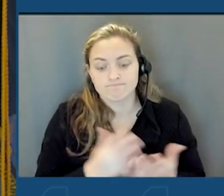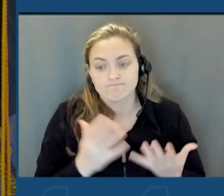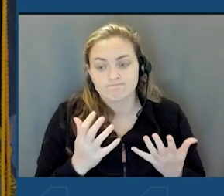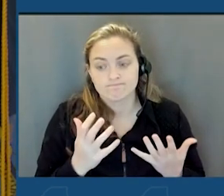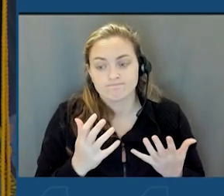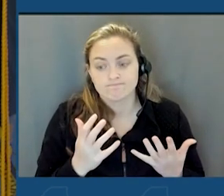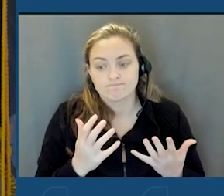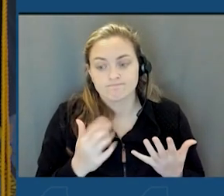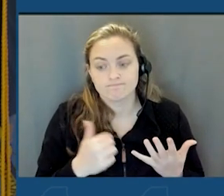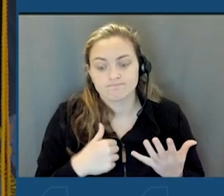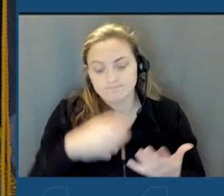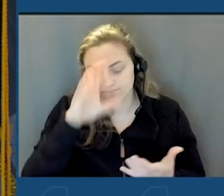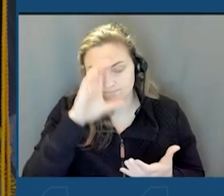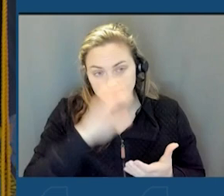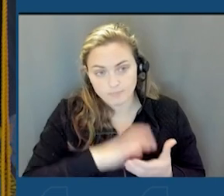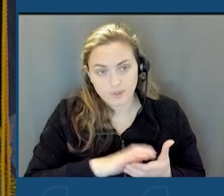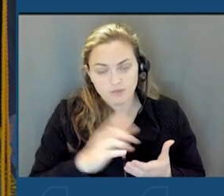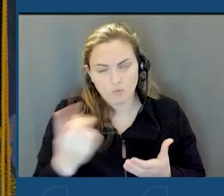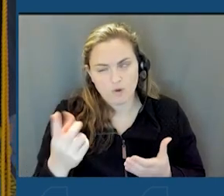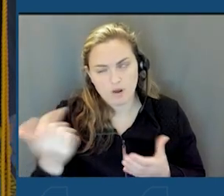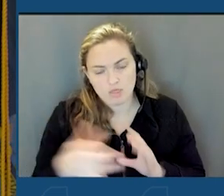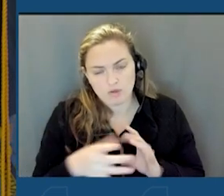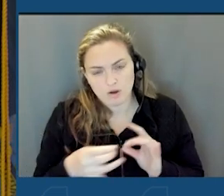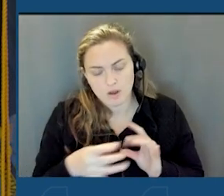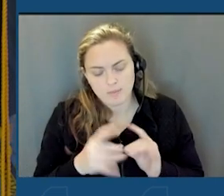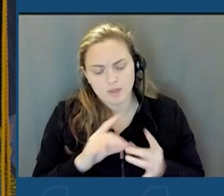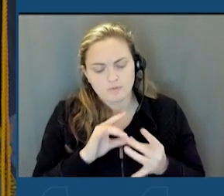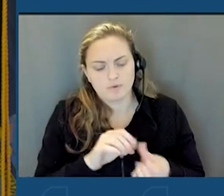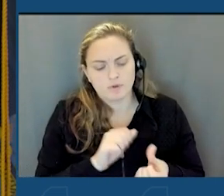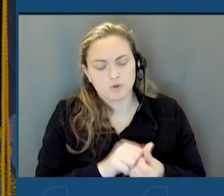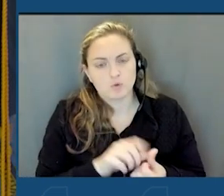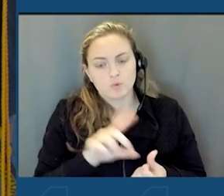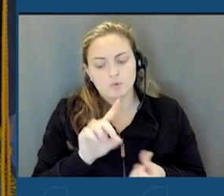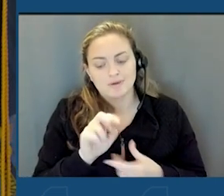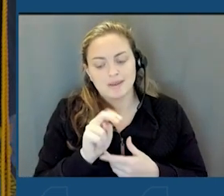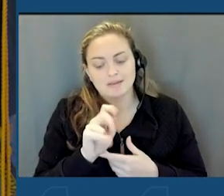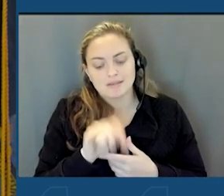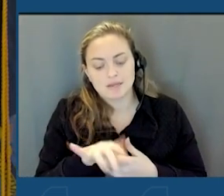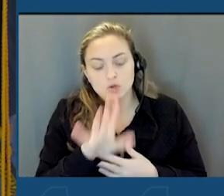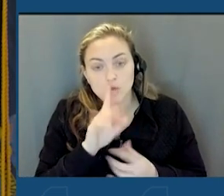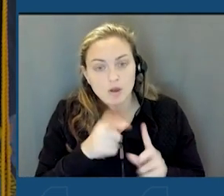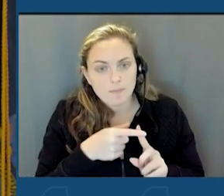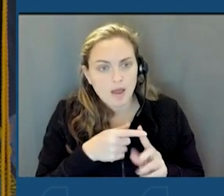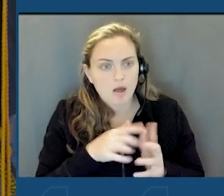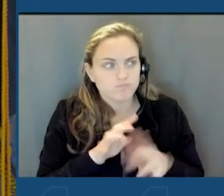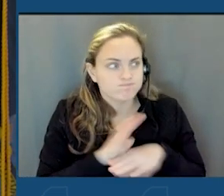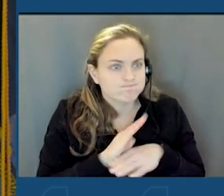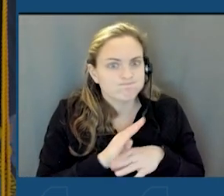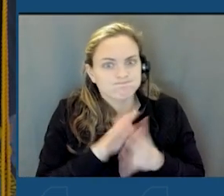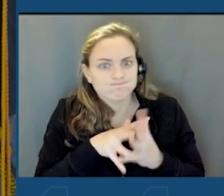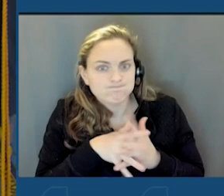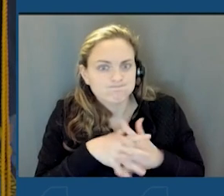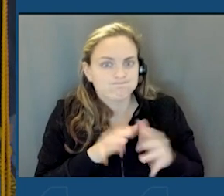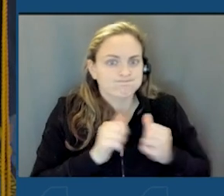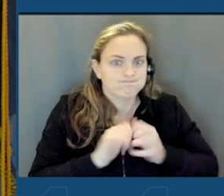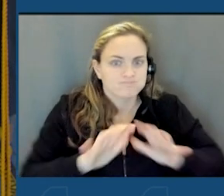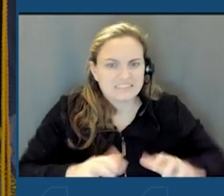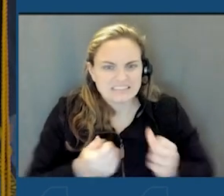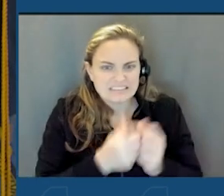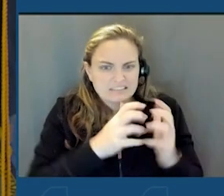a believer on one other comment. When it comes to density, everybody talks about density, density, density. How can you put so many units here